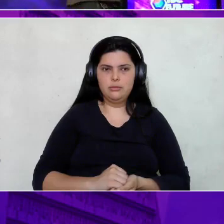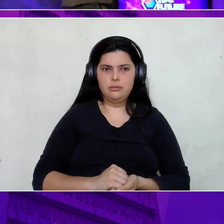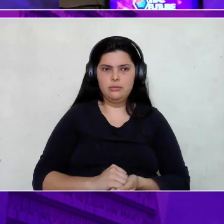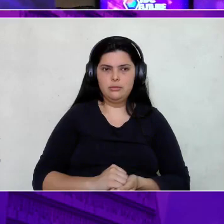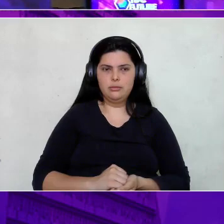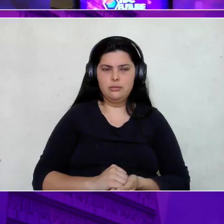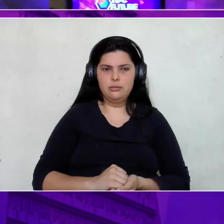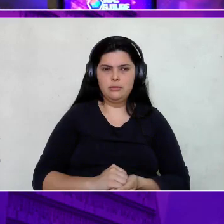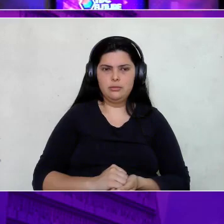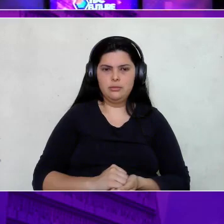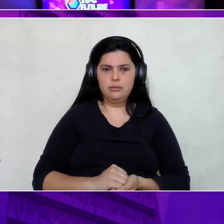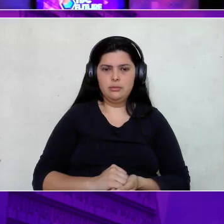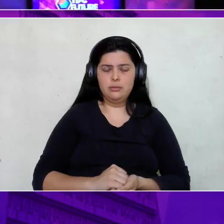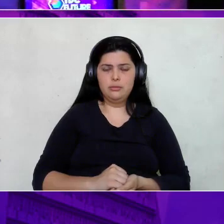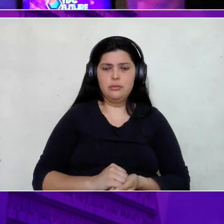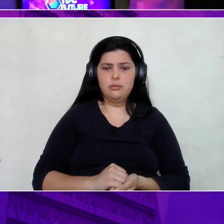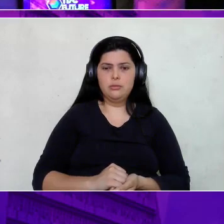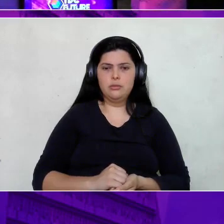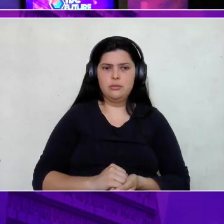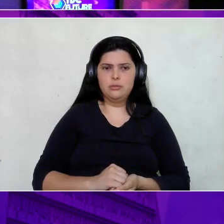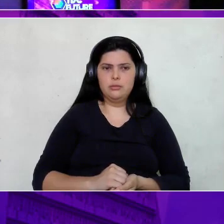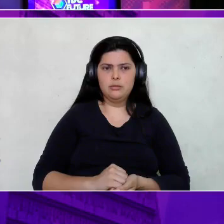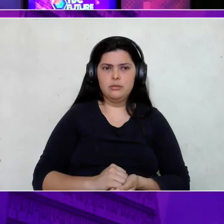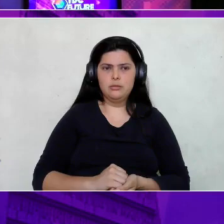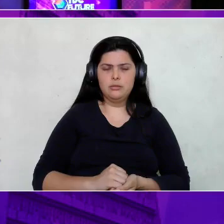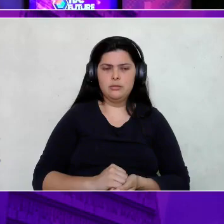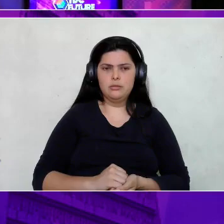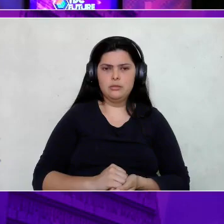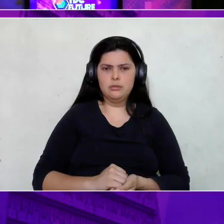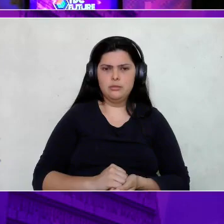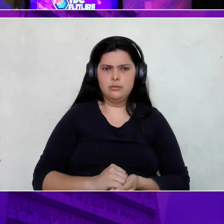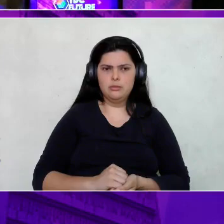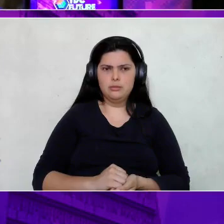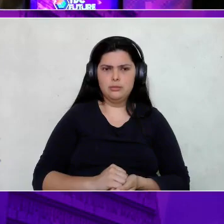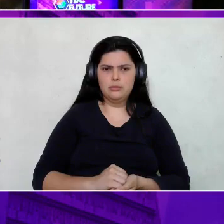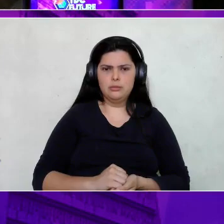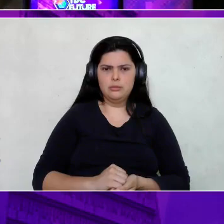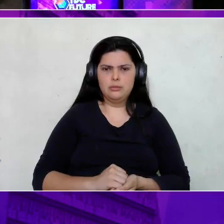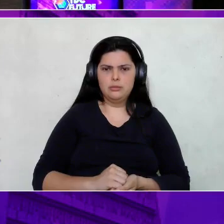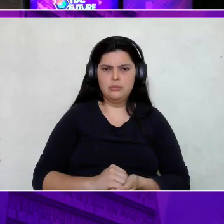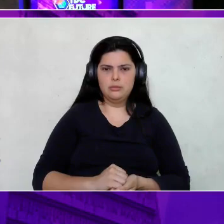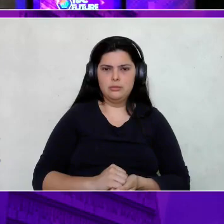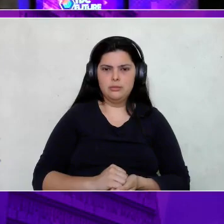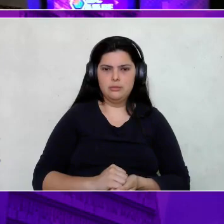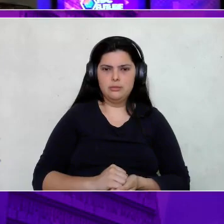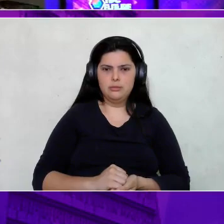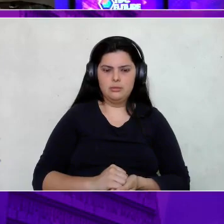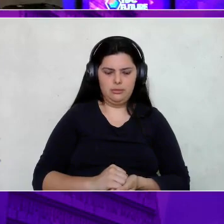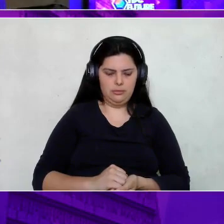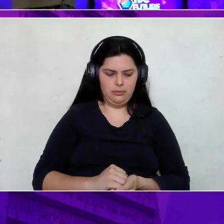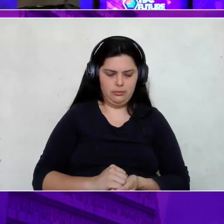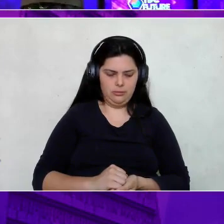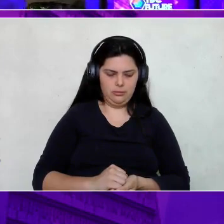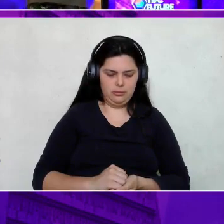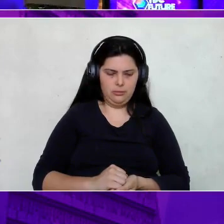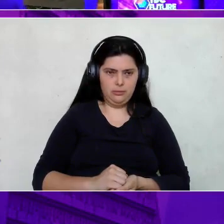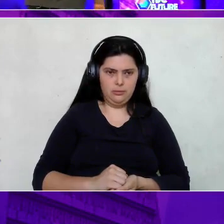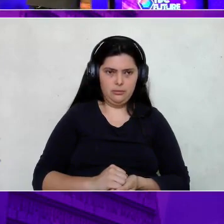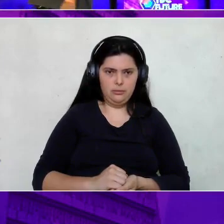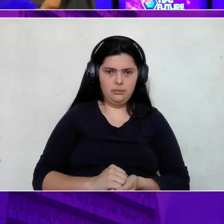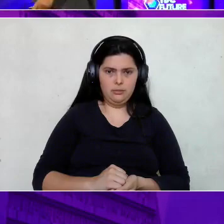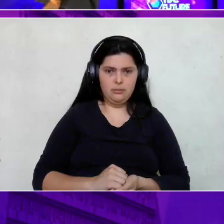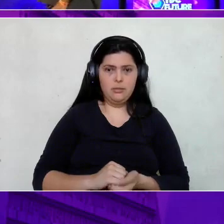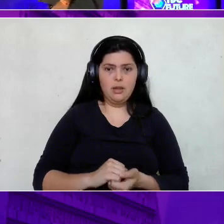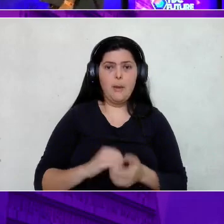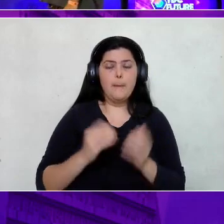that. 20 years ago, the Chinese company was running into the usual problems of bureaucracy,